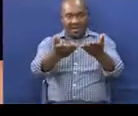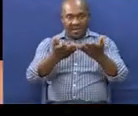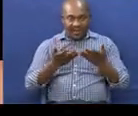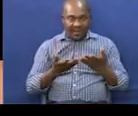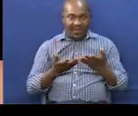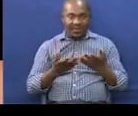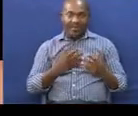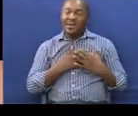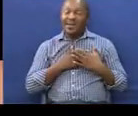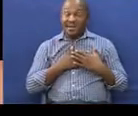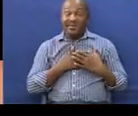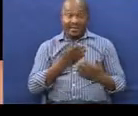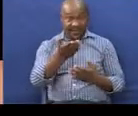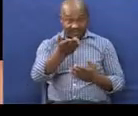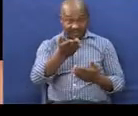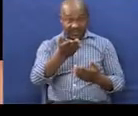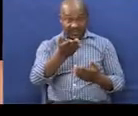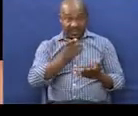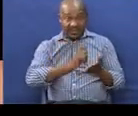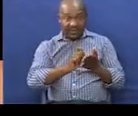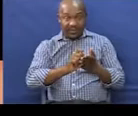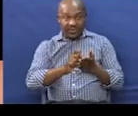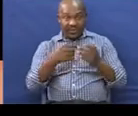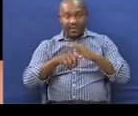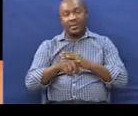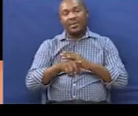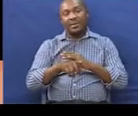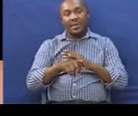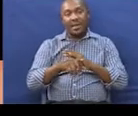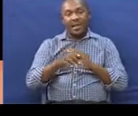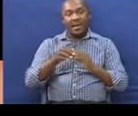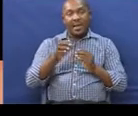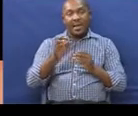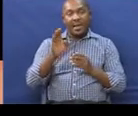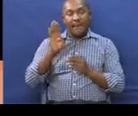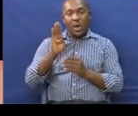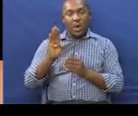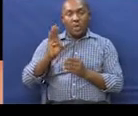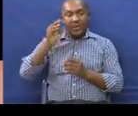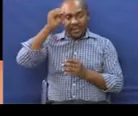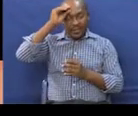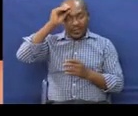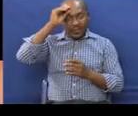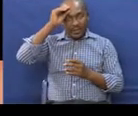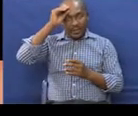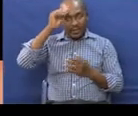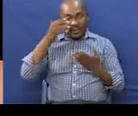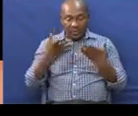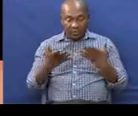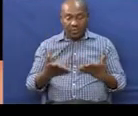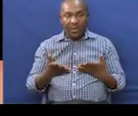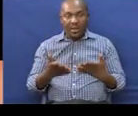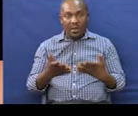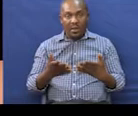Welcome, my lovely students, to our subject biology, and today's topic is